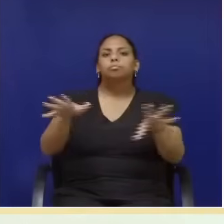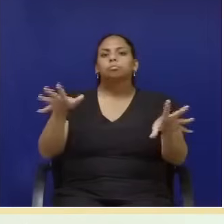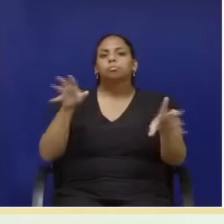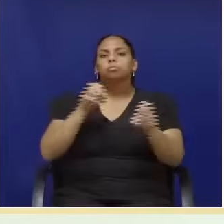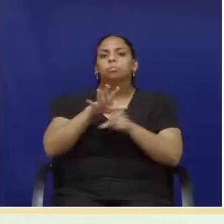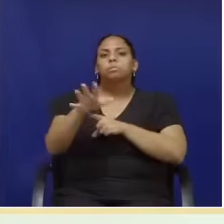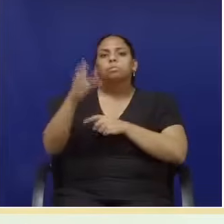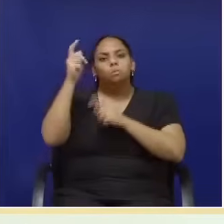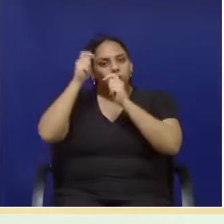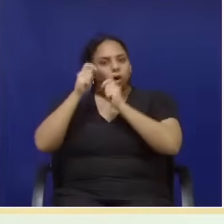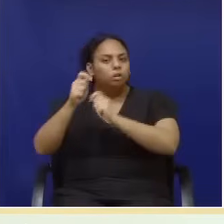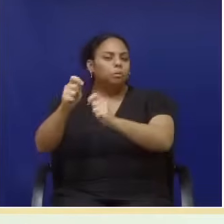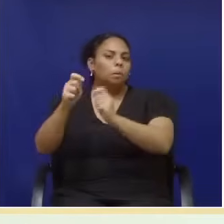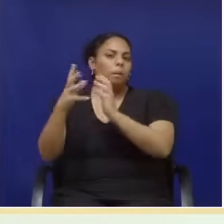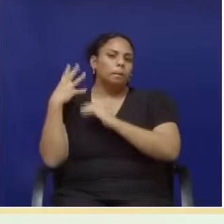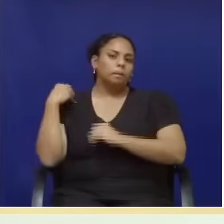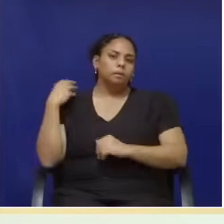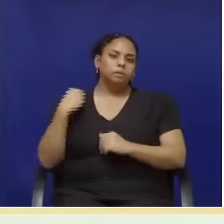Minister.